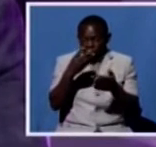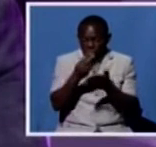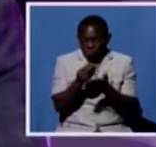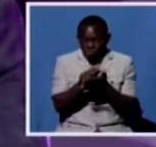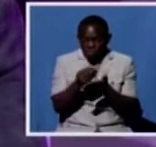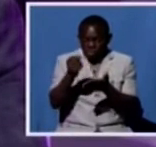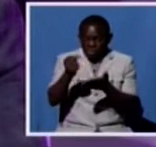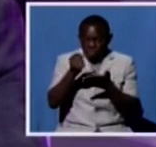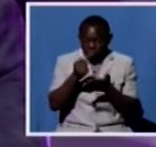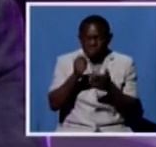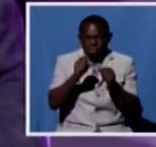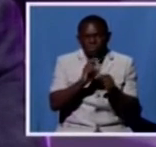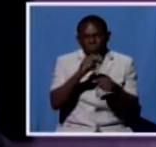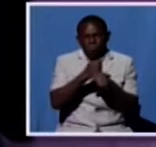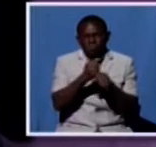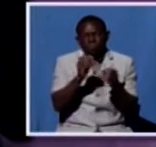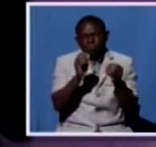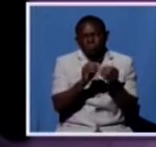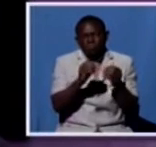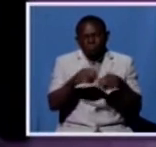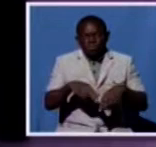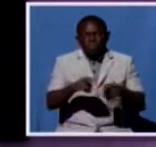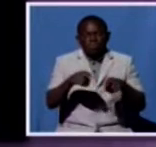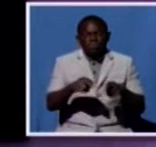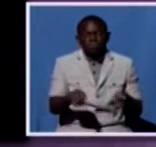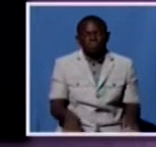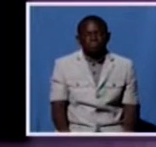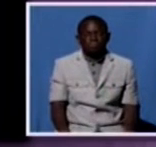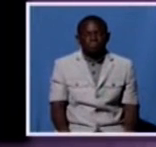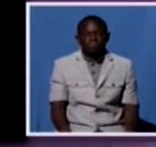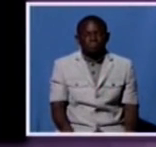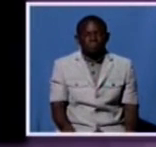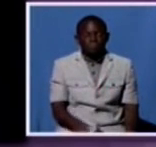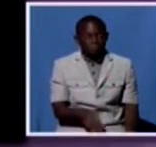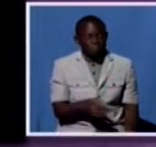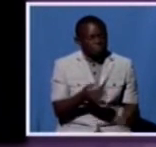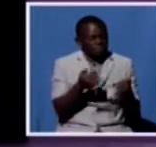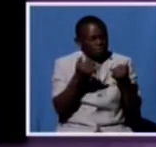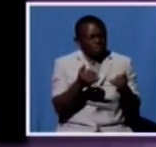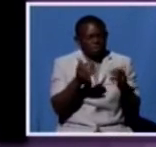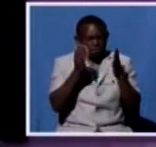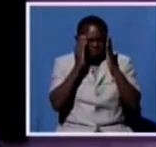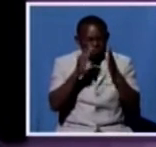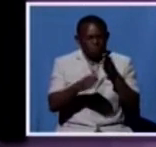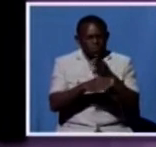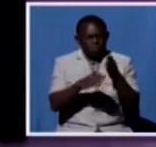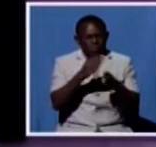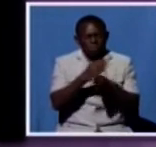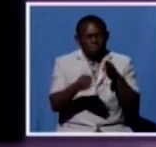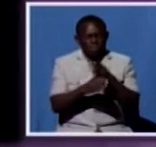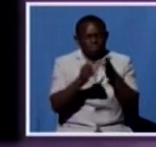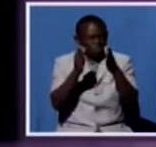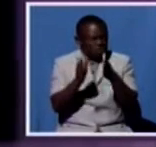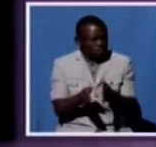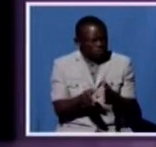I'm receiving. Yeah. Let's look at the contractors. You have pledged in one of your reports that you pay on a rotational basis to